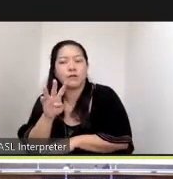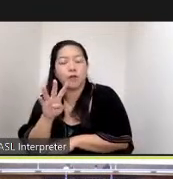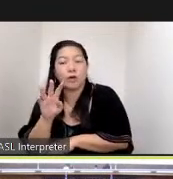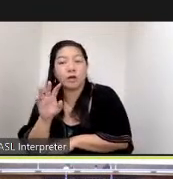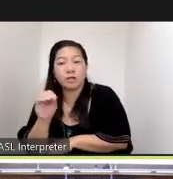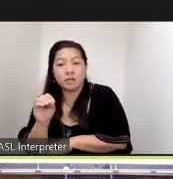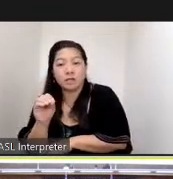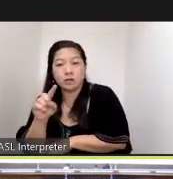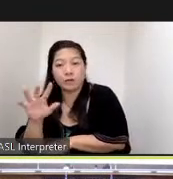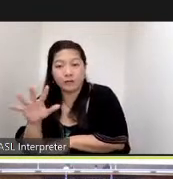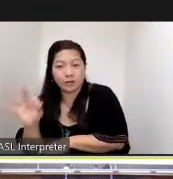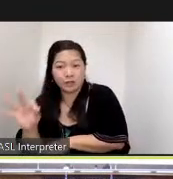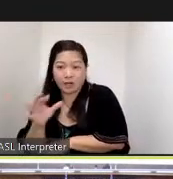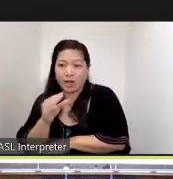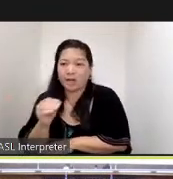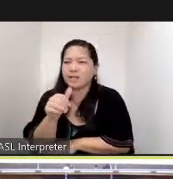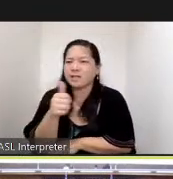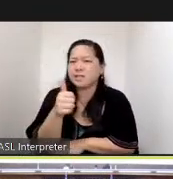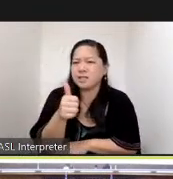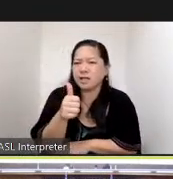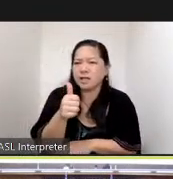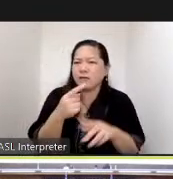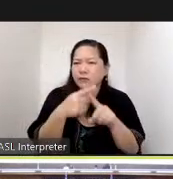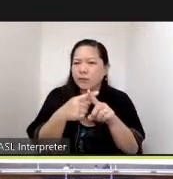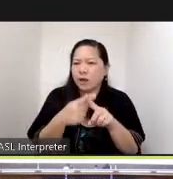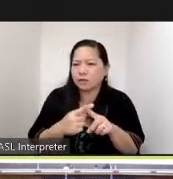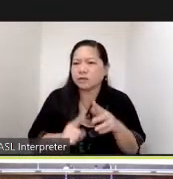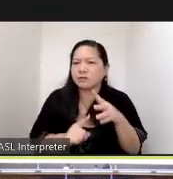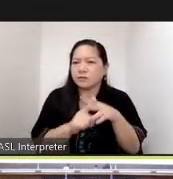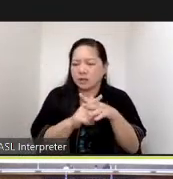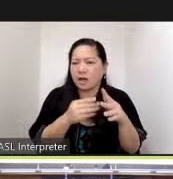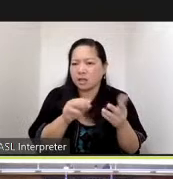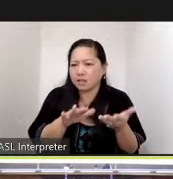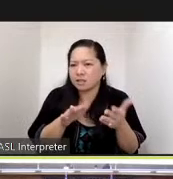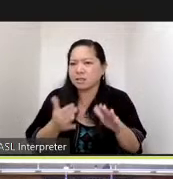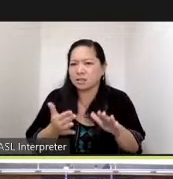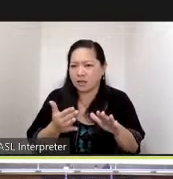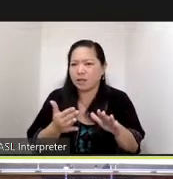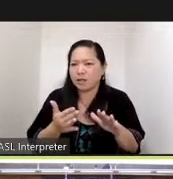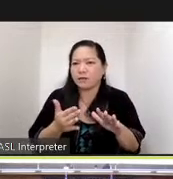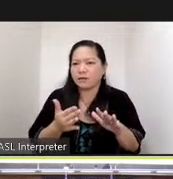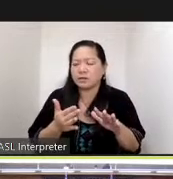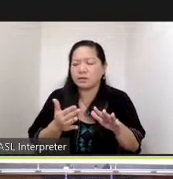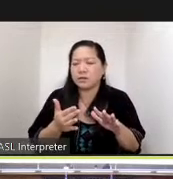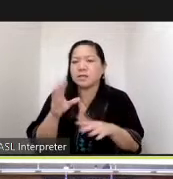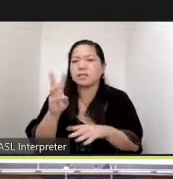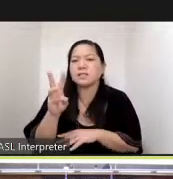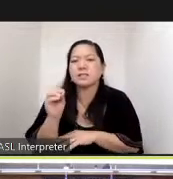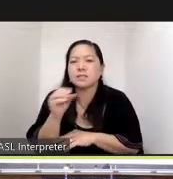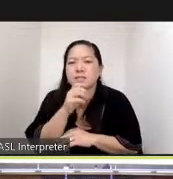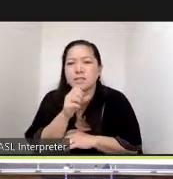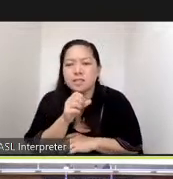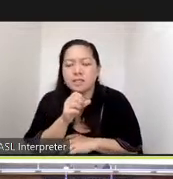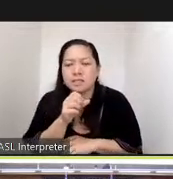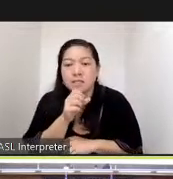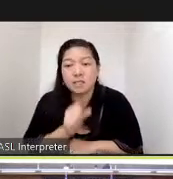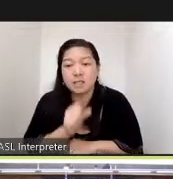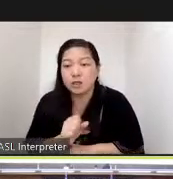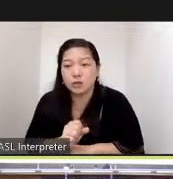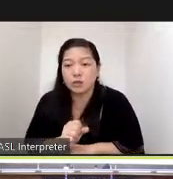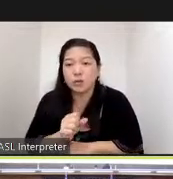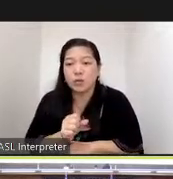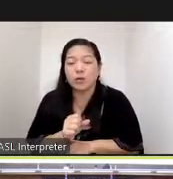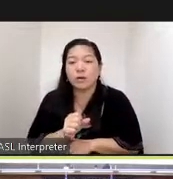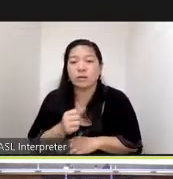those 60 and older, but the majority of the deaths have occurred among those over 60 years of age. That's 2/3,